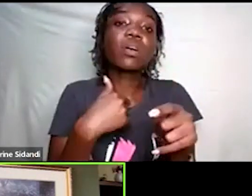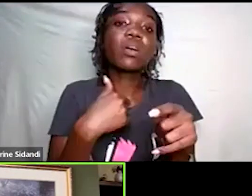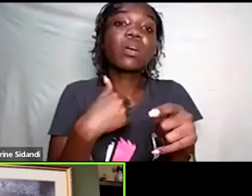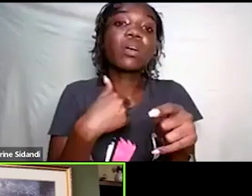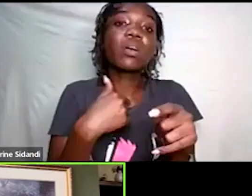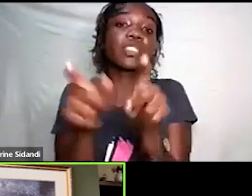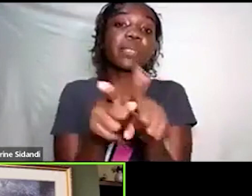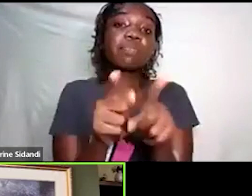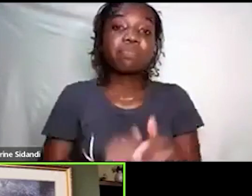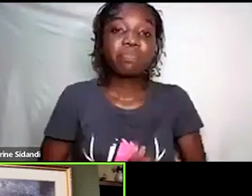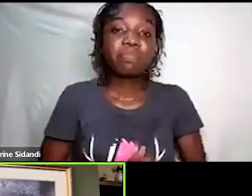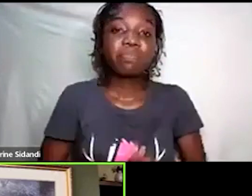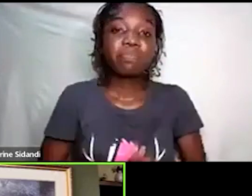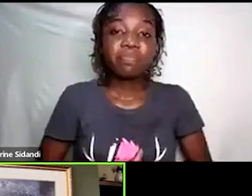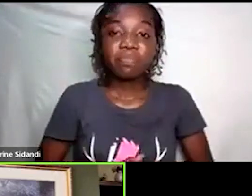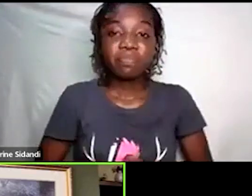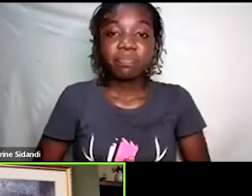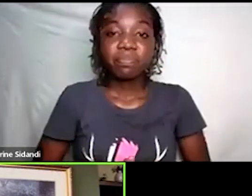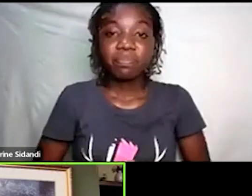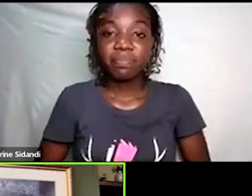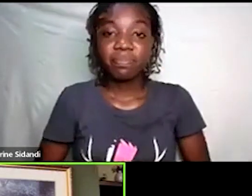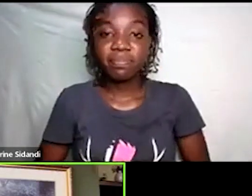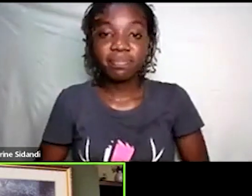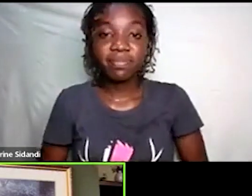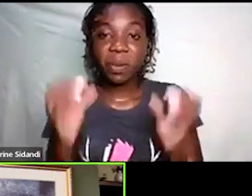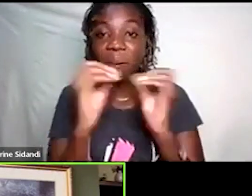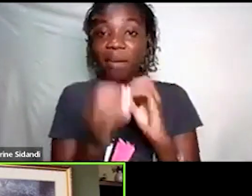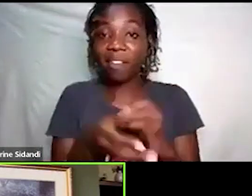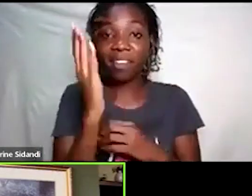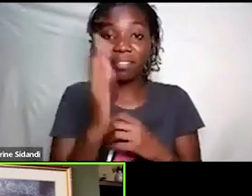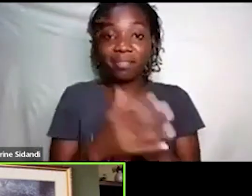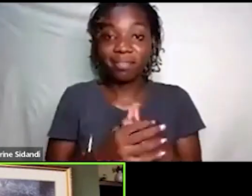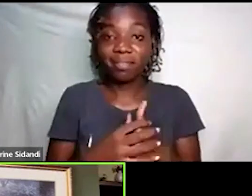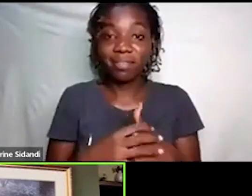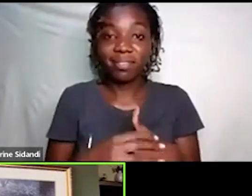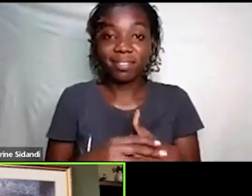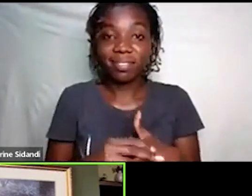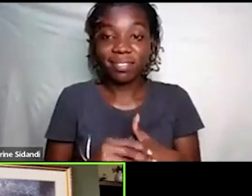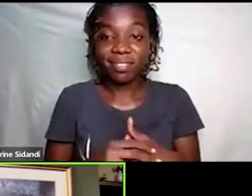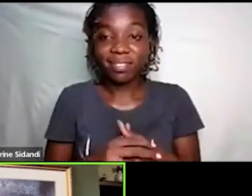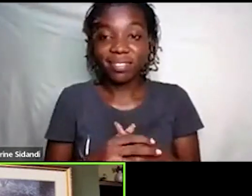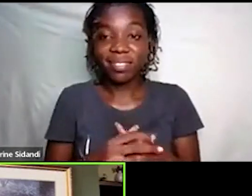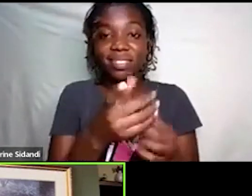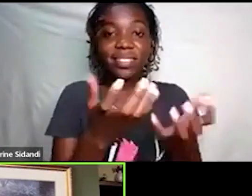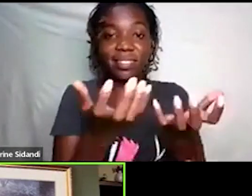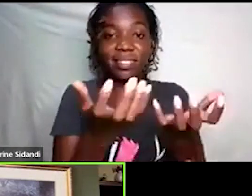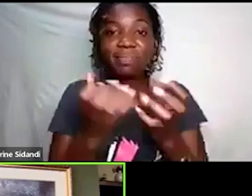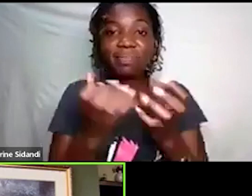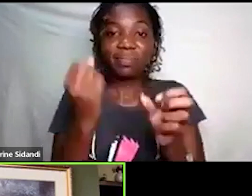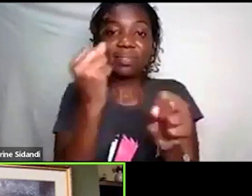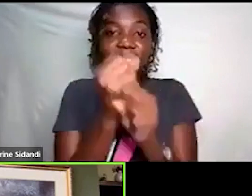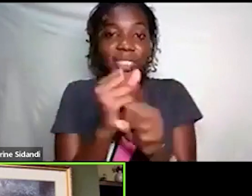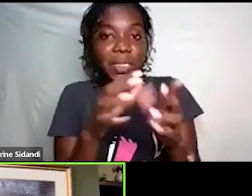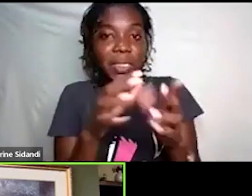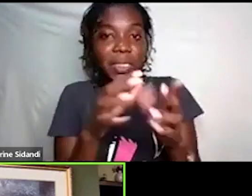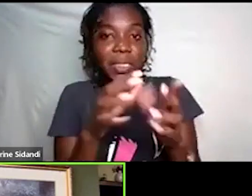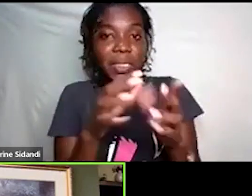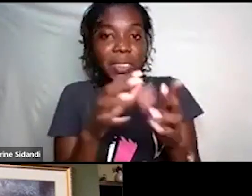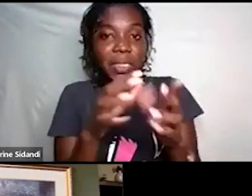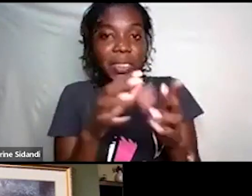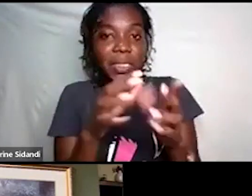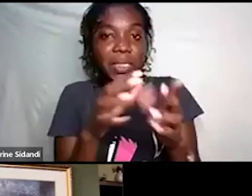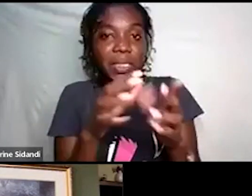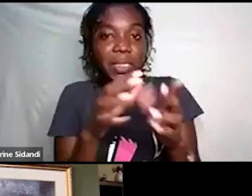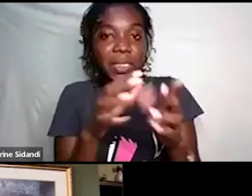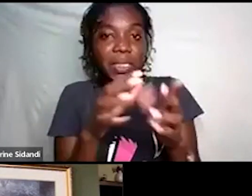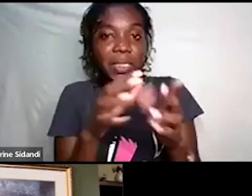Oh gosh. Do you need the job or do you need the relationship? You can't need both. But if you